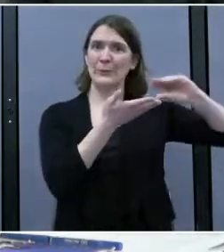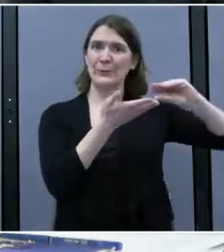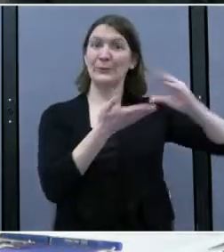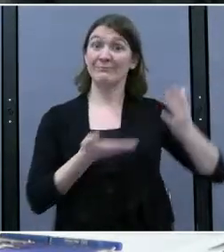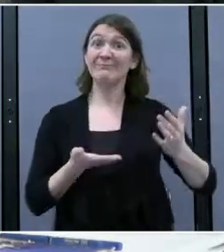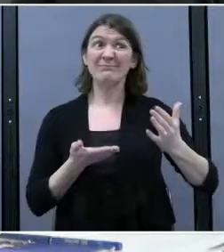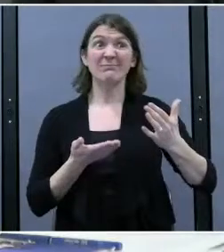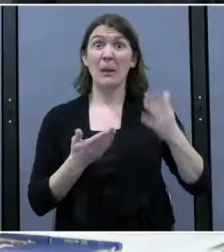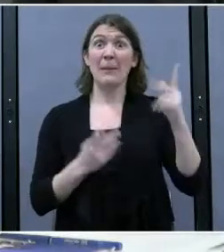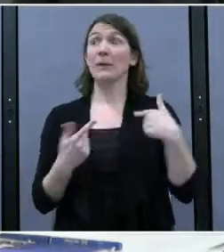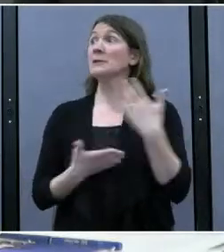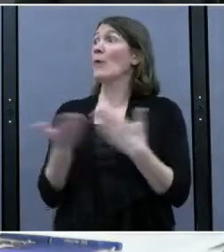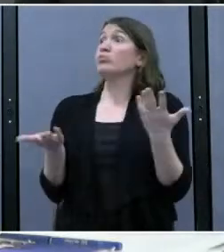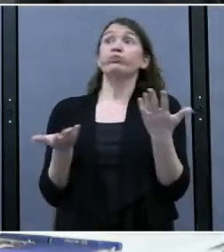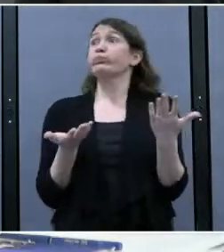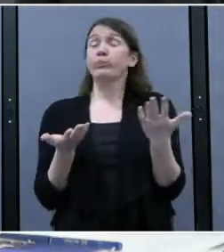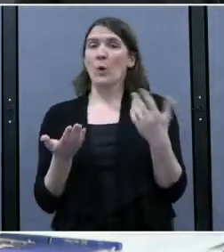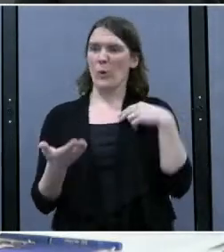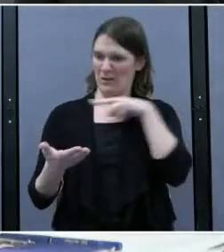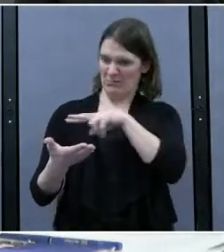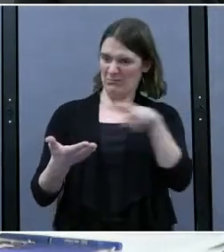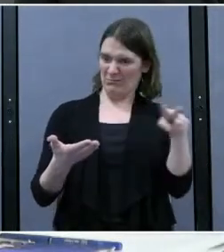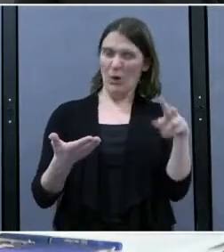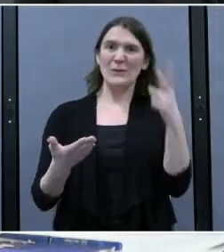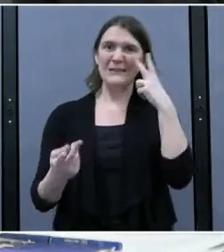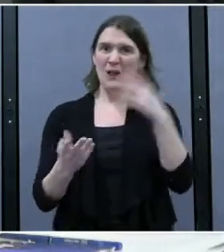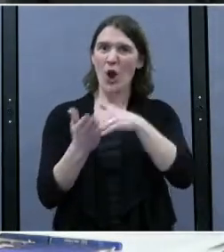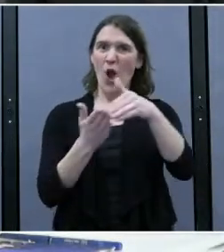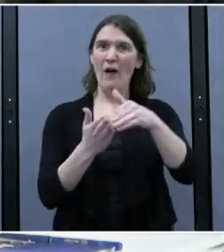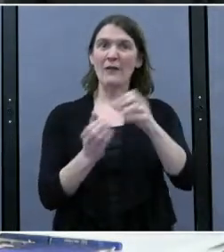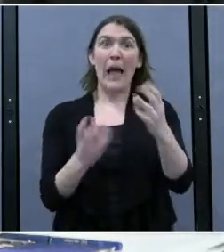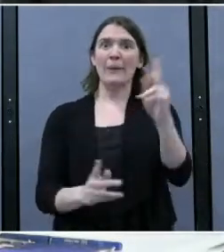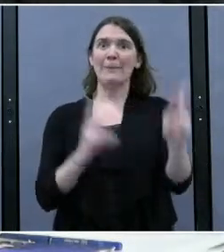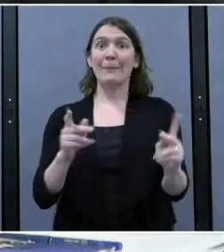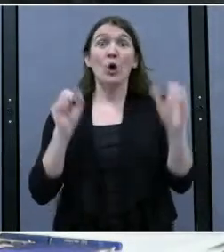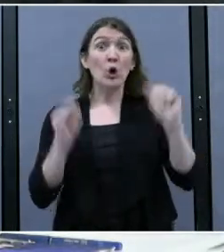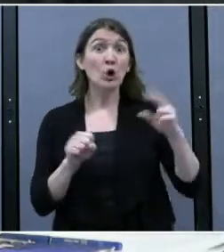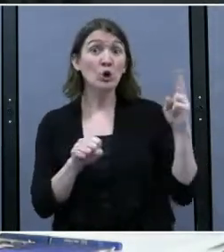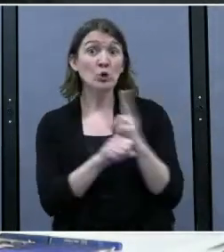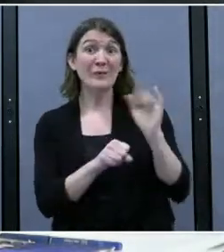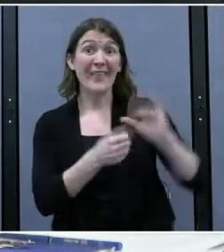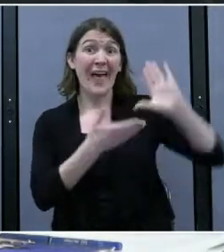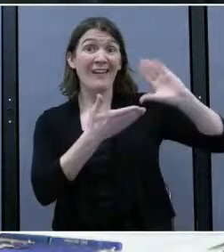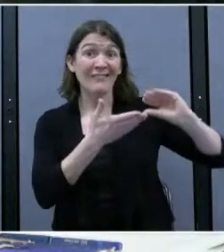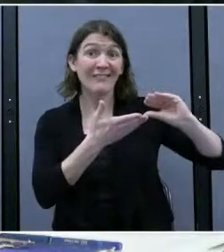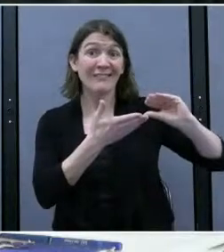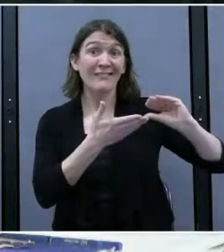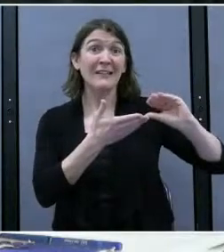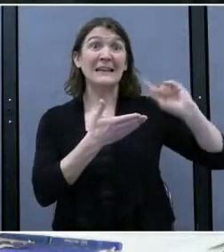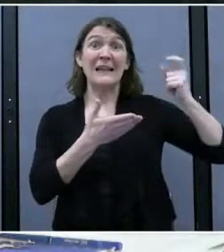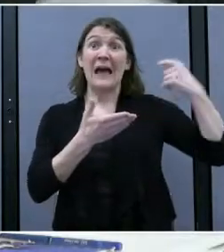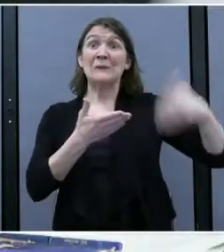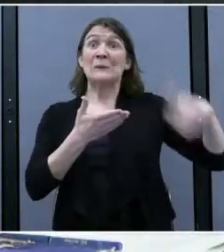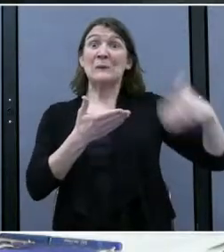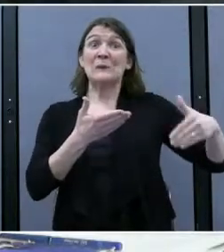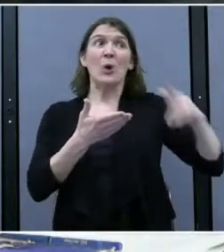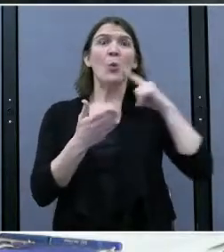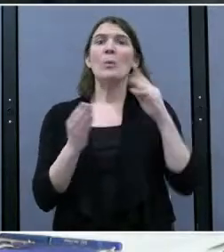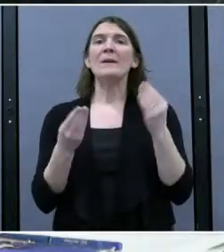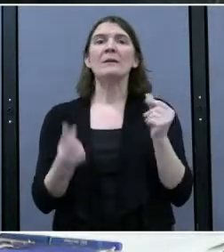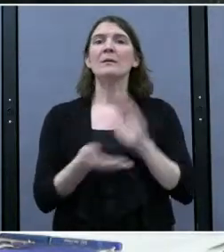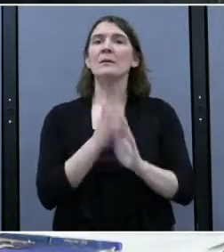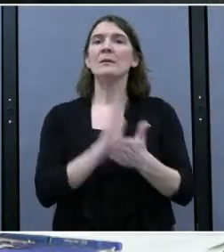the Board of Adjustment and so forth how many people's tax problems would be